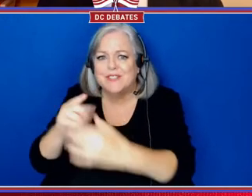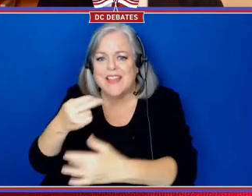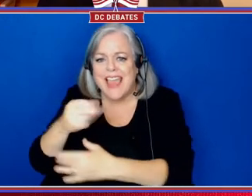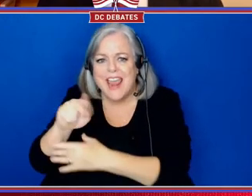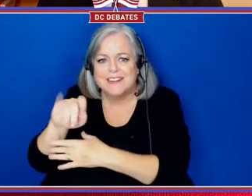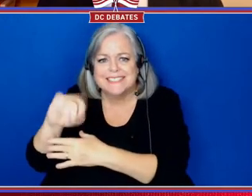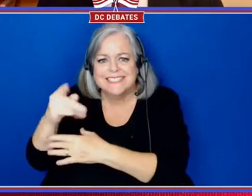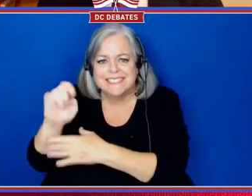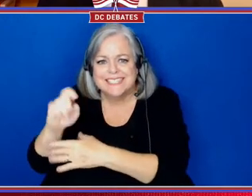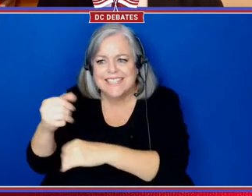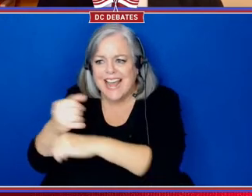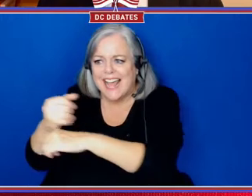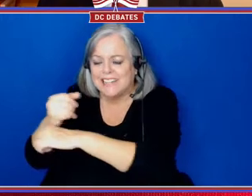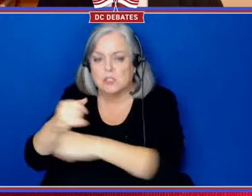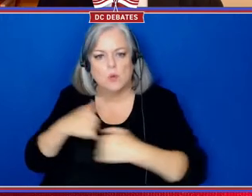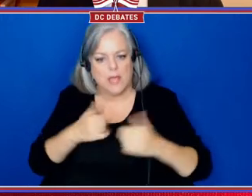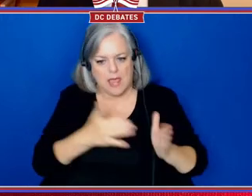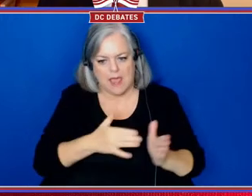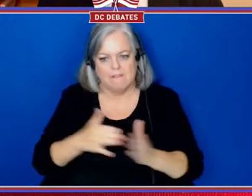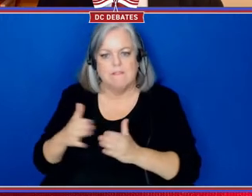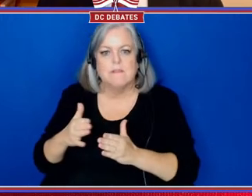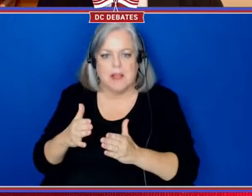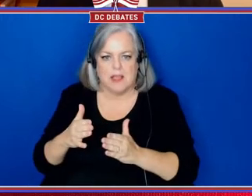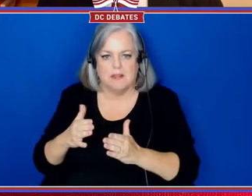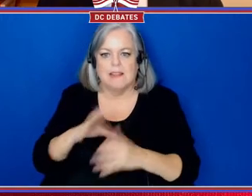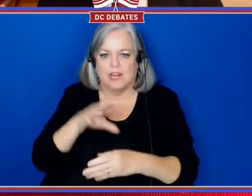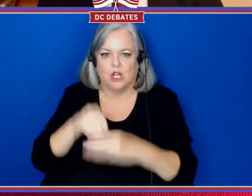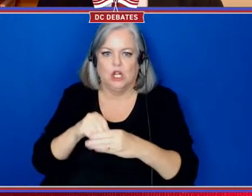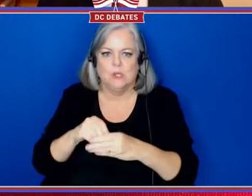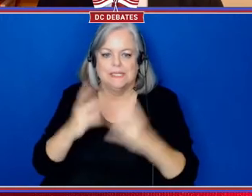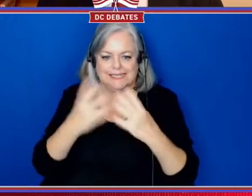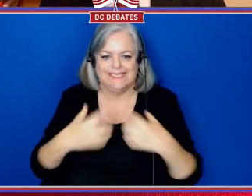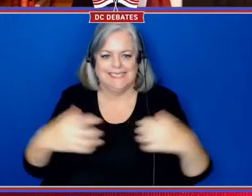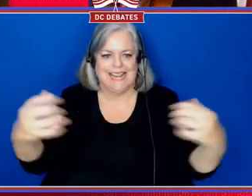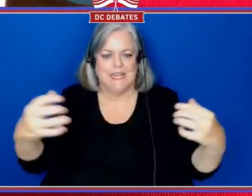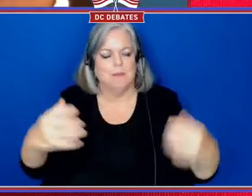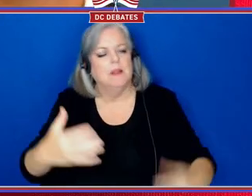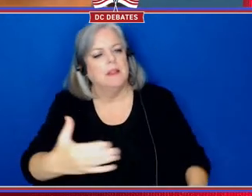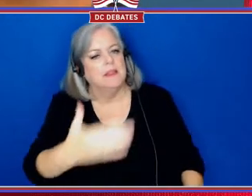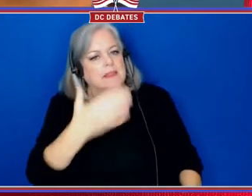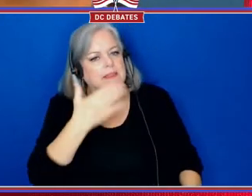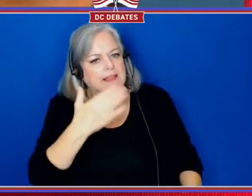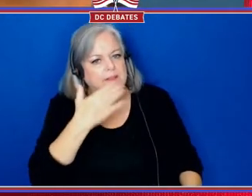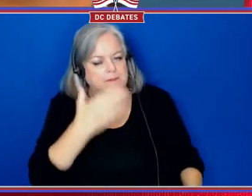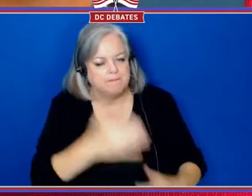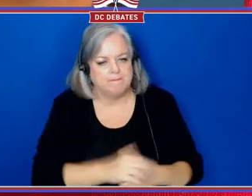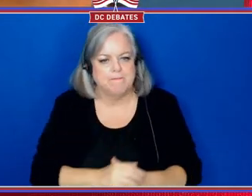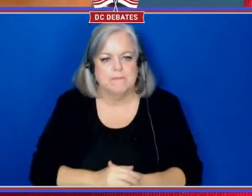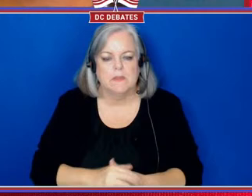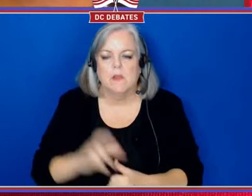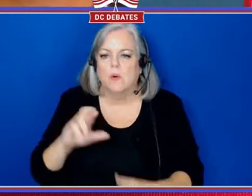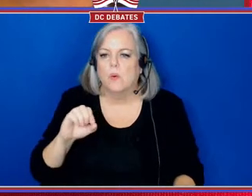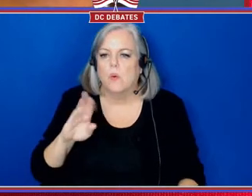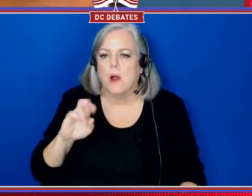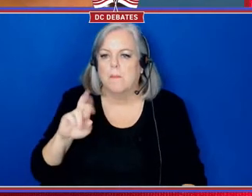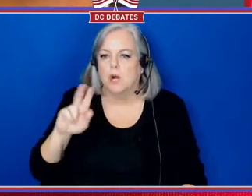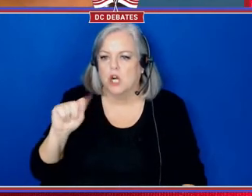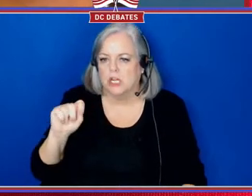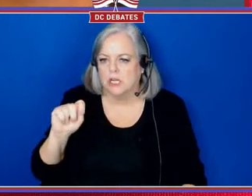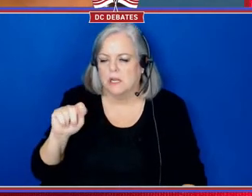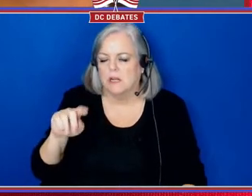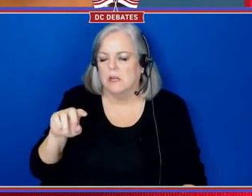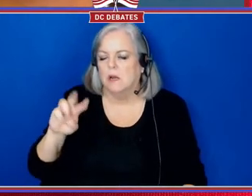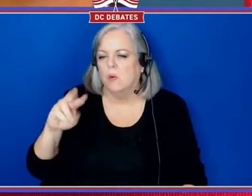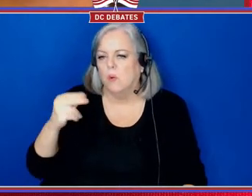plan that includes a stadium. Okay. Thank you, Mayor Bowser. Thank you very much. Robert White, as you know, there is